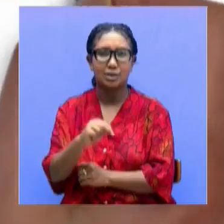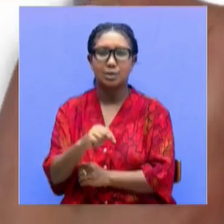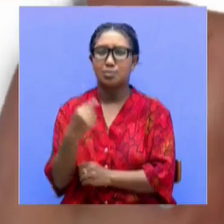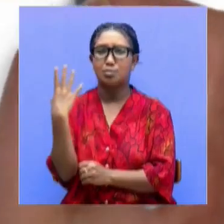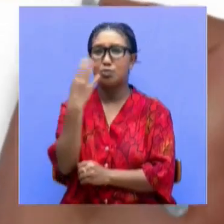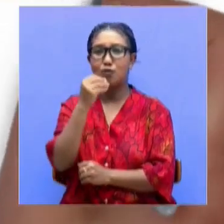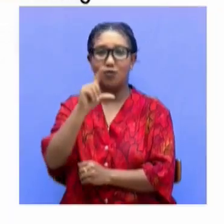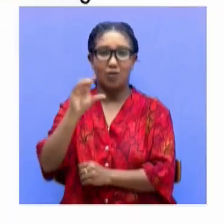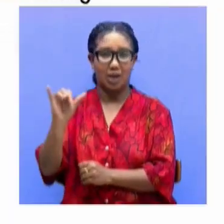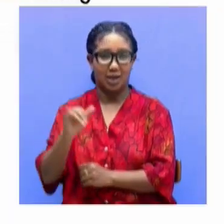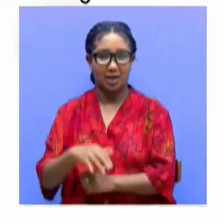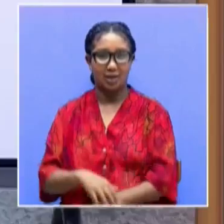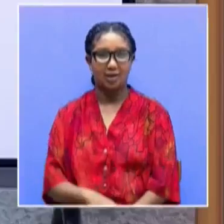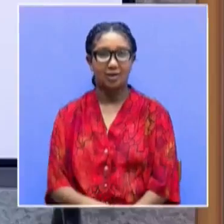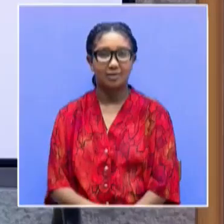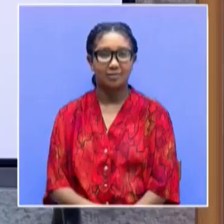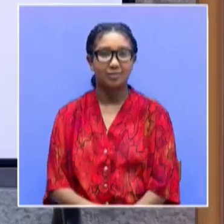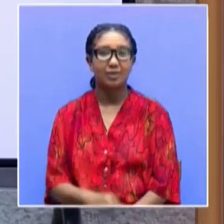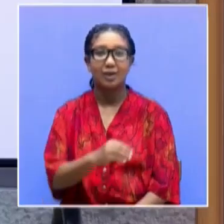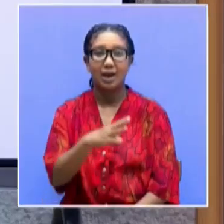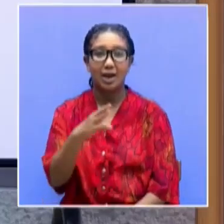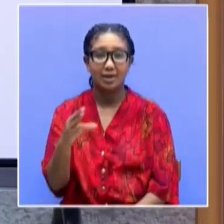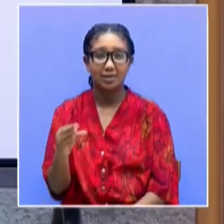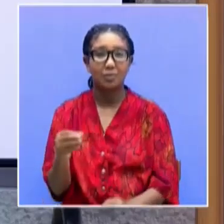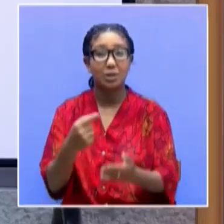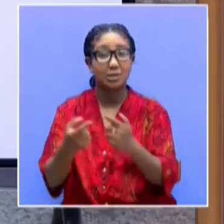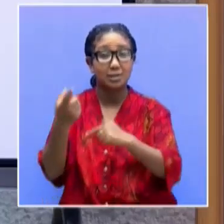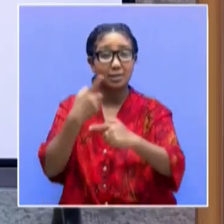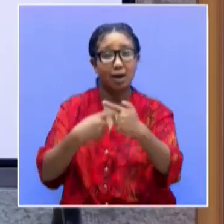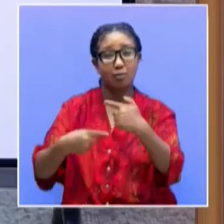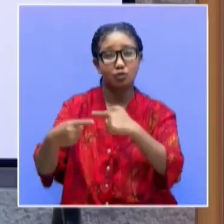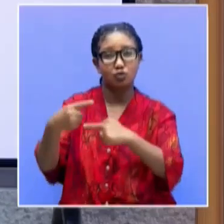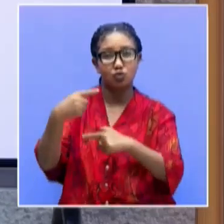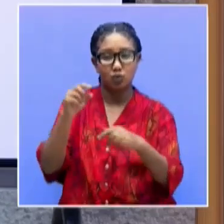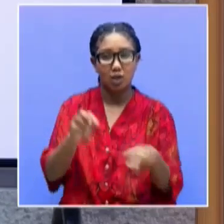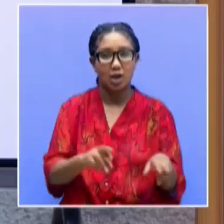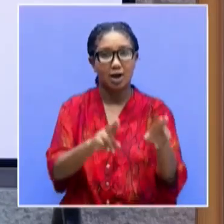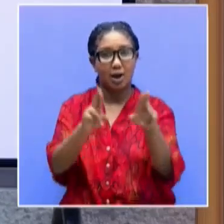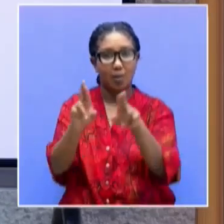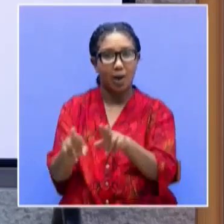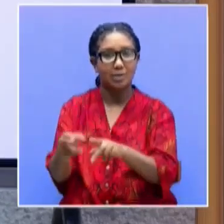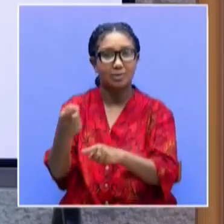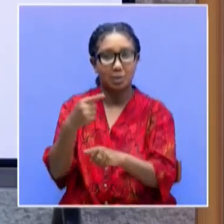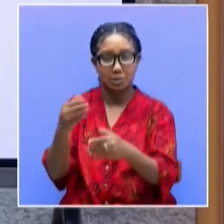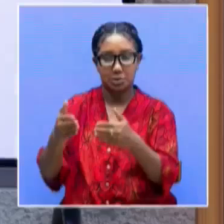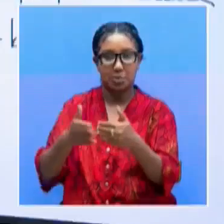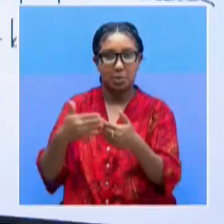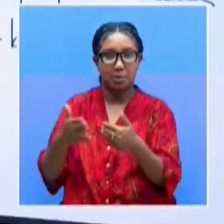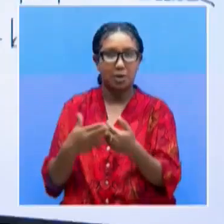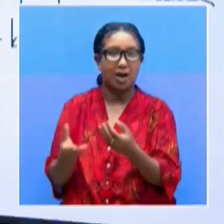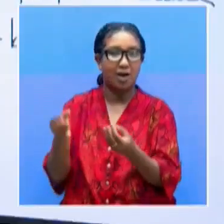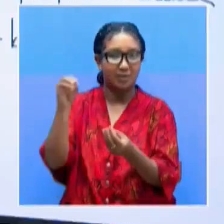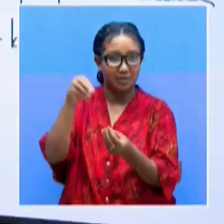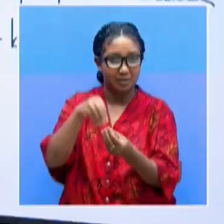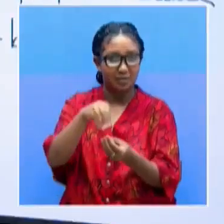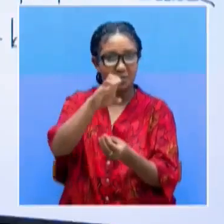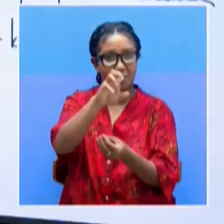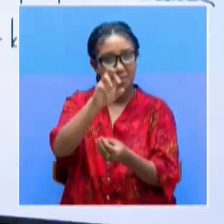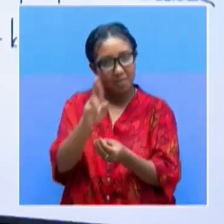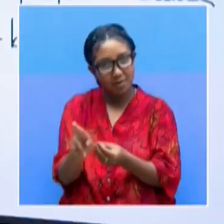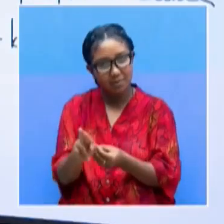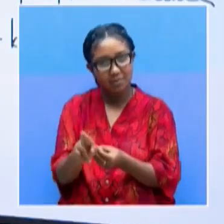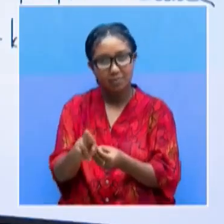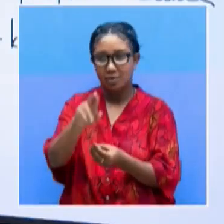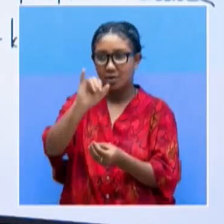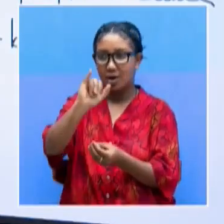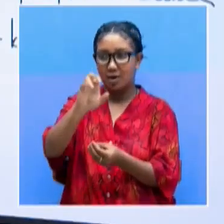beautifully. Okay? And when it comes to the regular ones, it is simply what? Adding ER